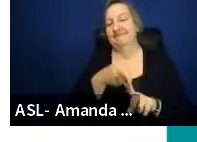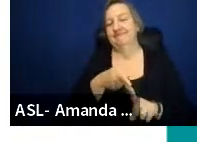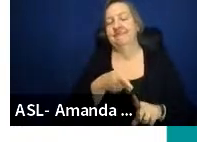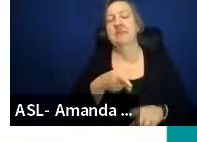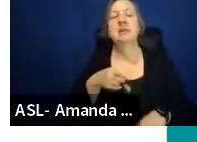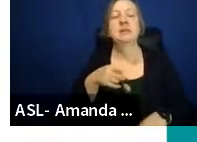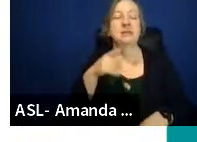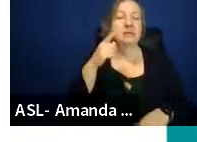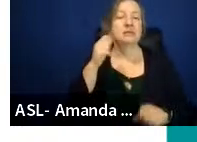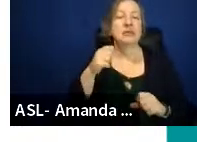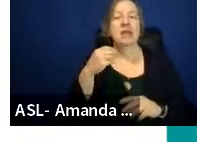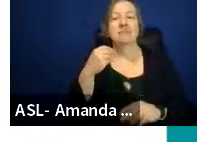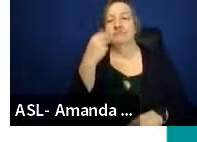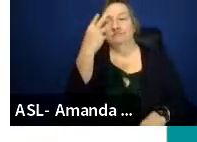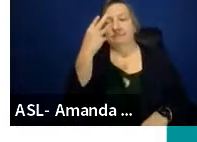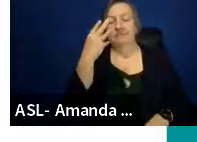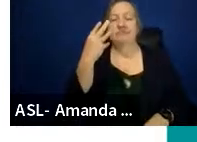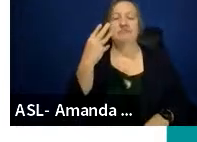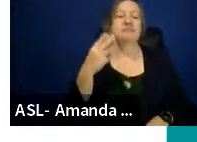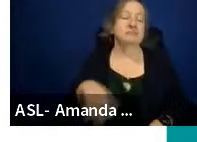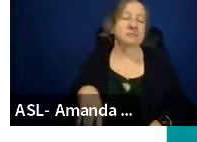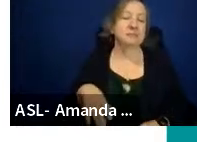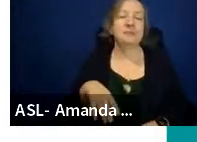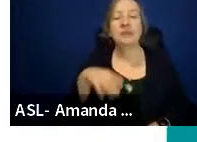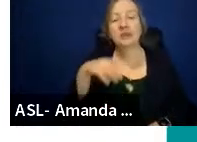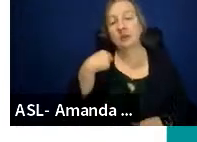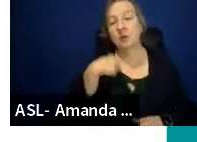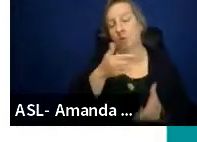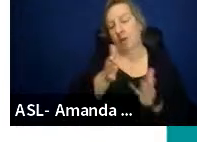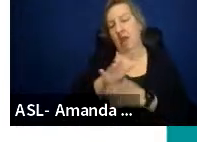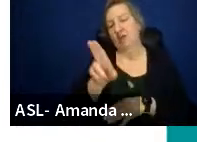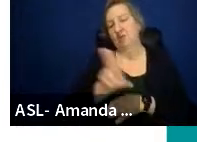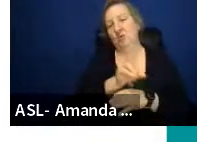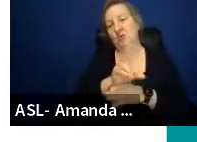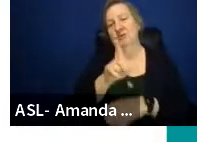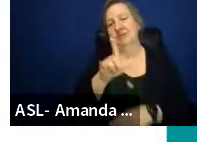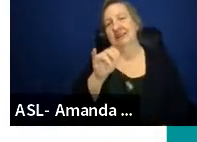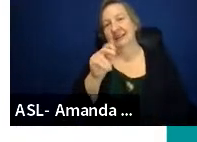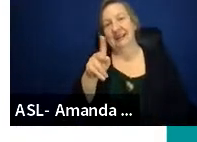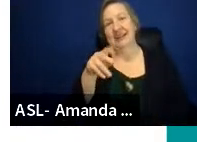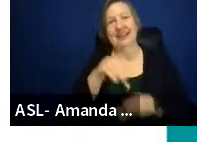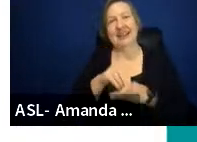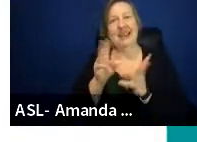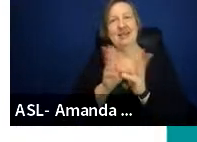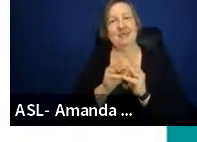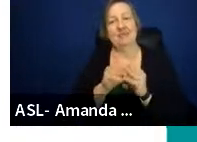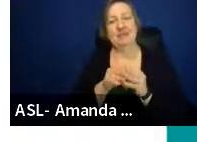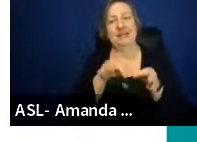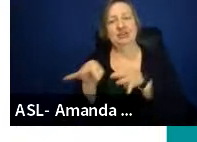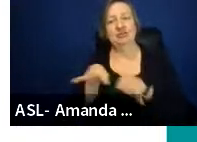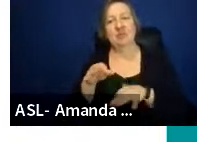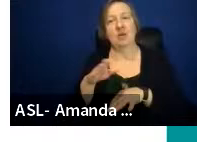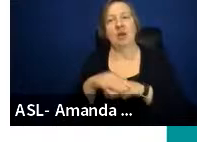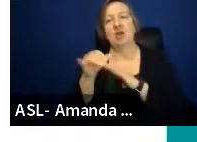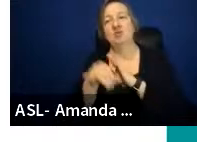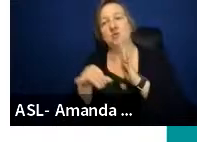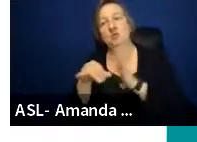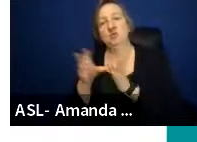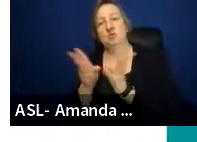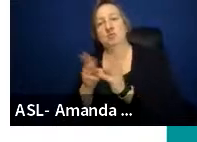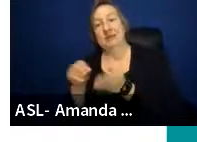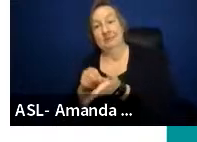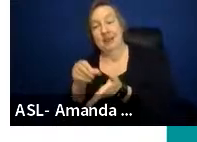option to turn on your web camera. We ask that you use the link located in the meeting description on the YouTube meeting page or on